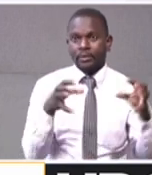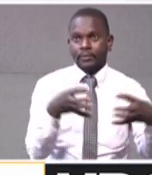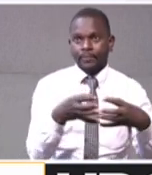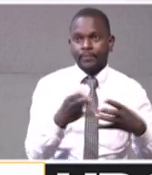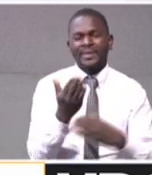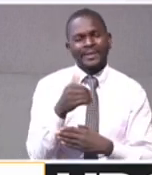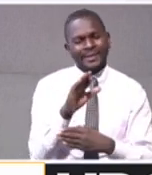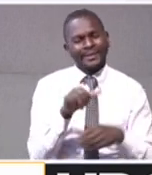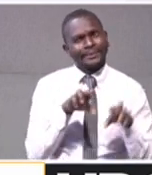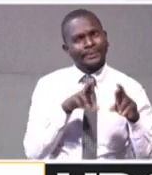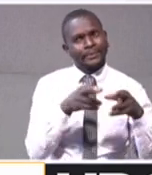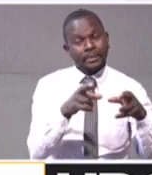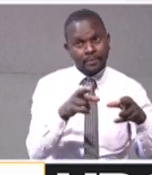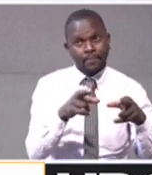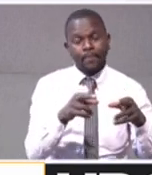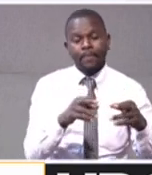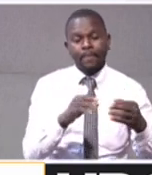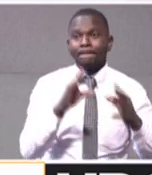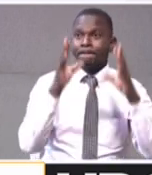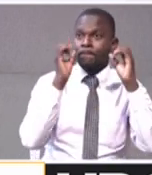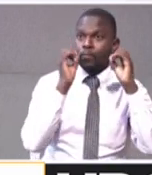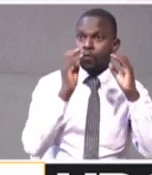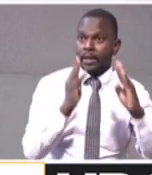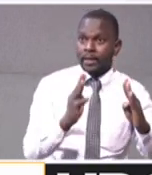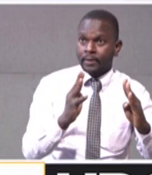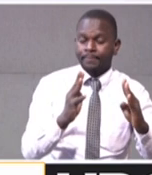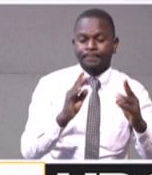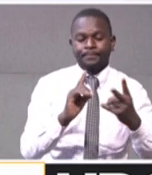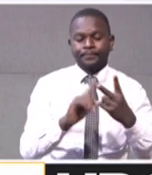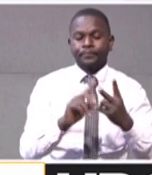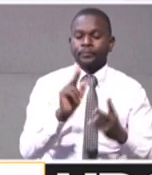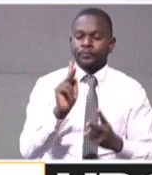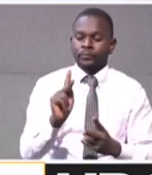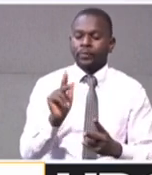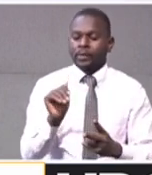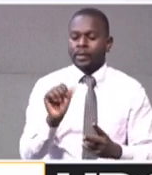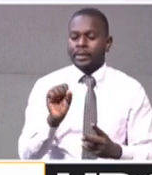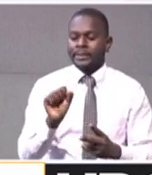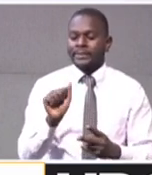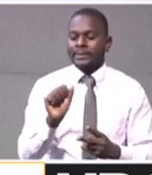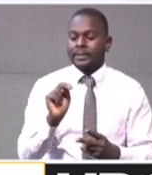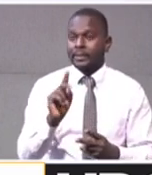very high risk, are Movende, Kasanda,